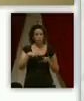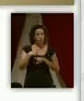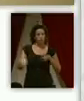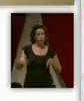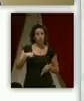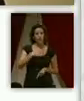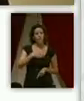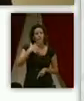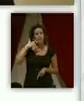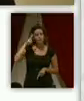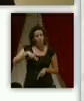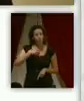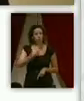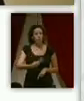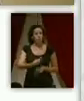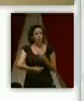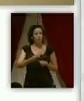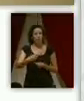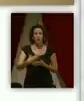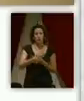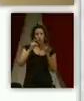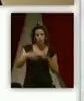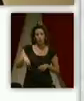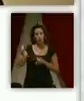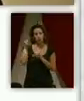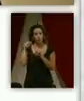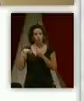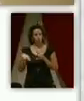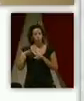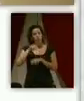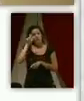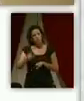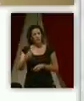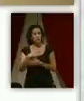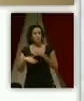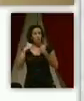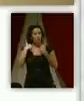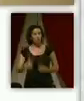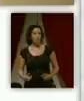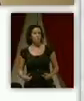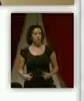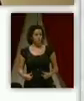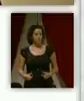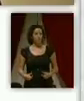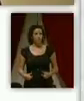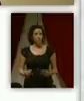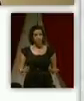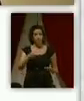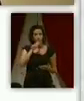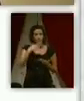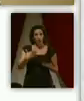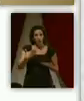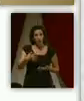is not as comprehensive as the voice recognition. I'd like the voice recognition for someone with physical